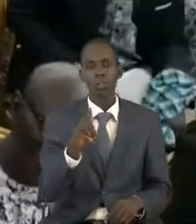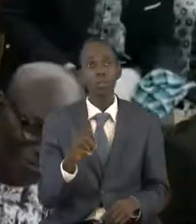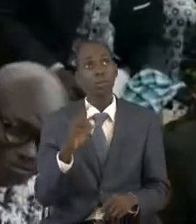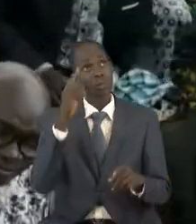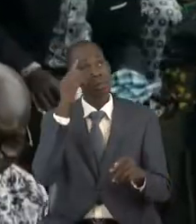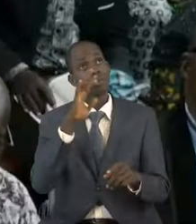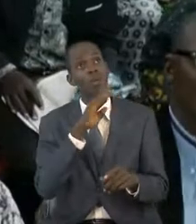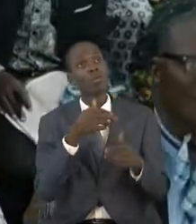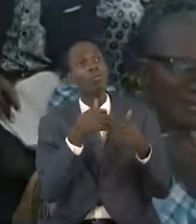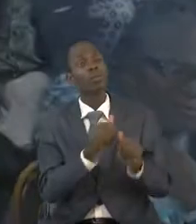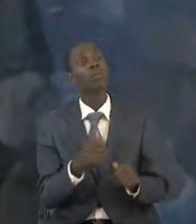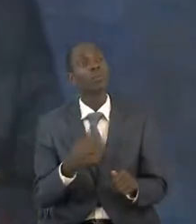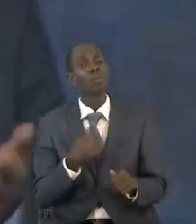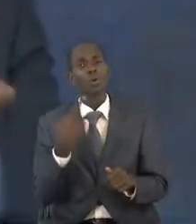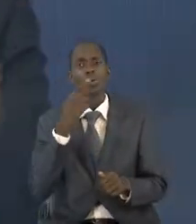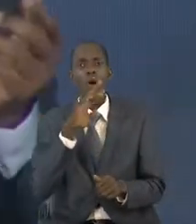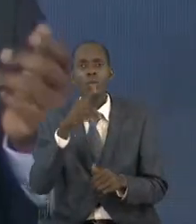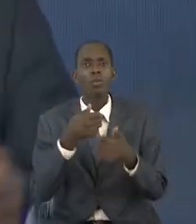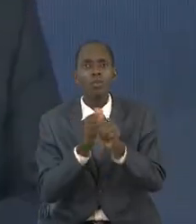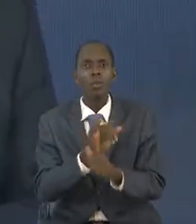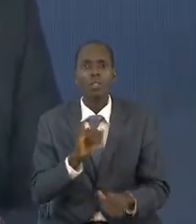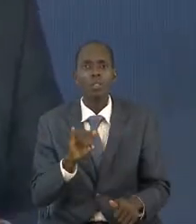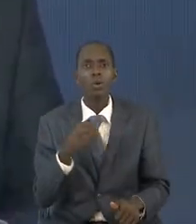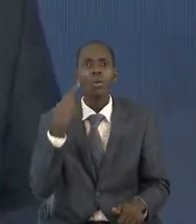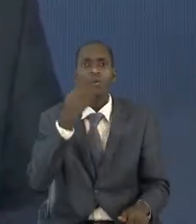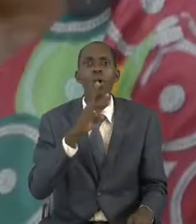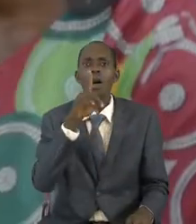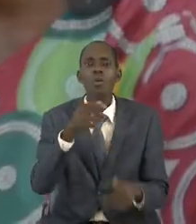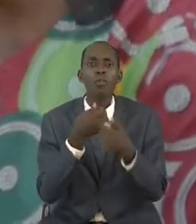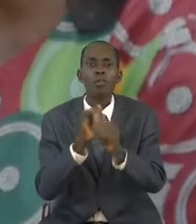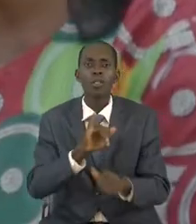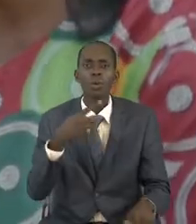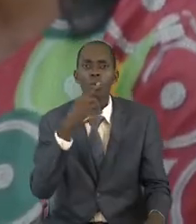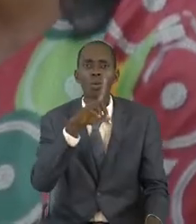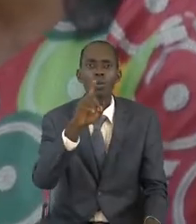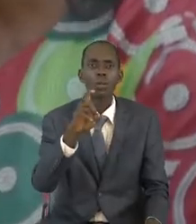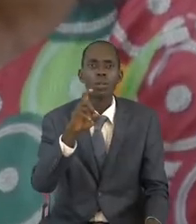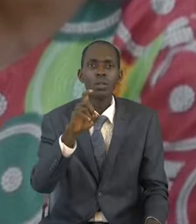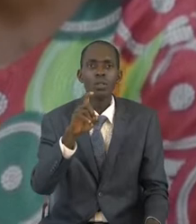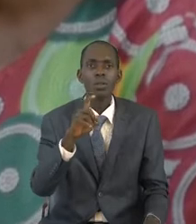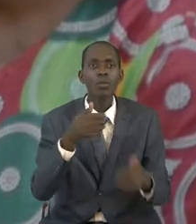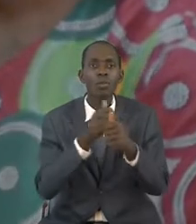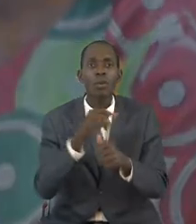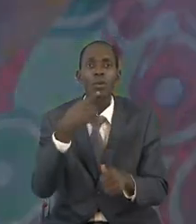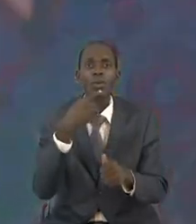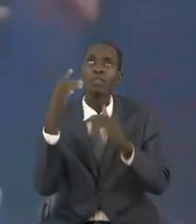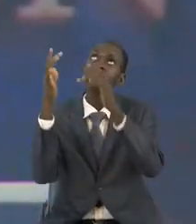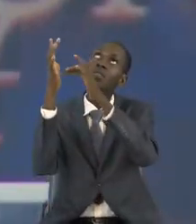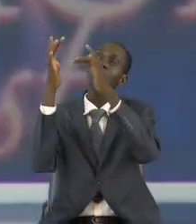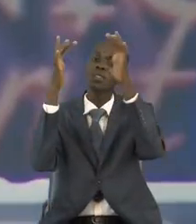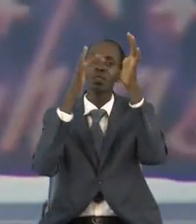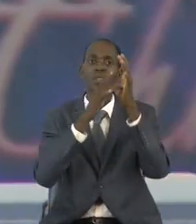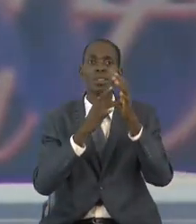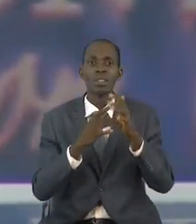are you following? I said, you are you following Jesus? But he said, you are following